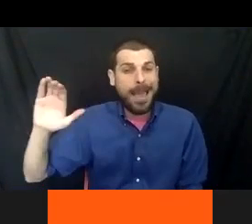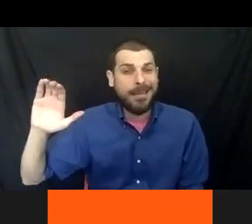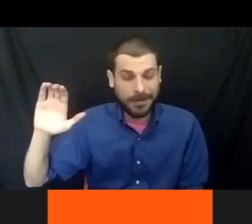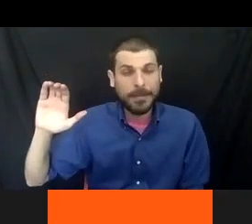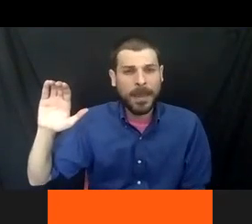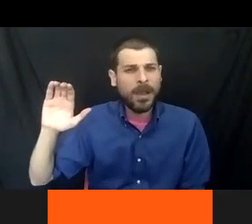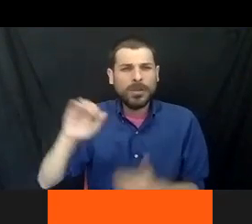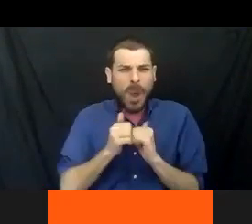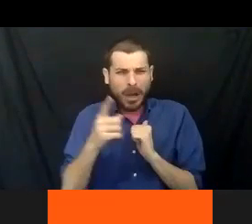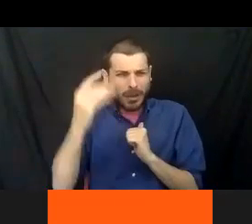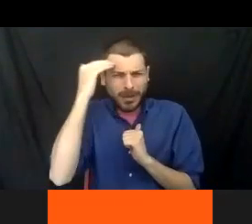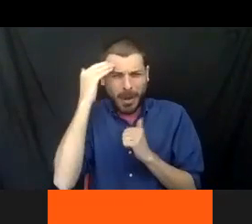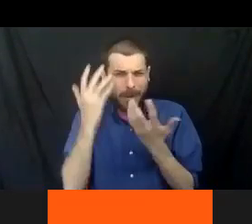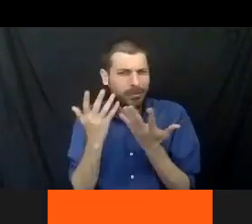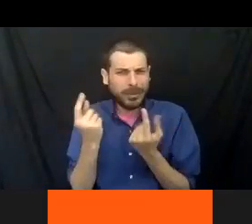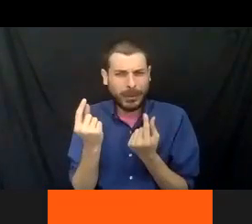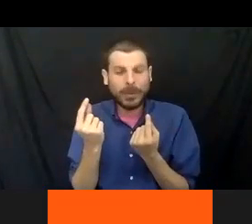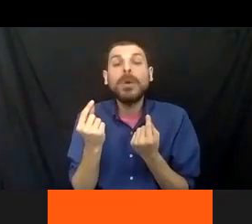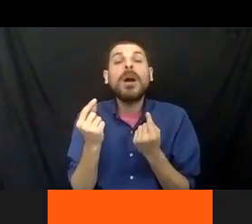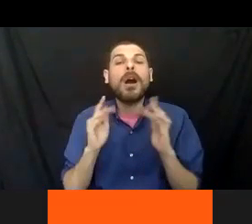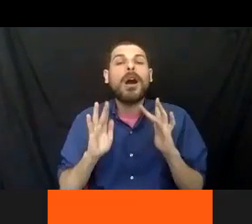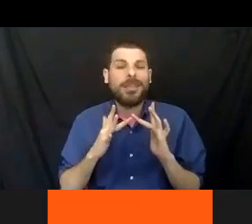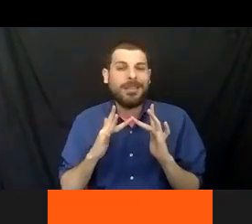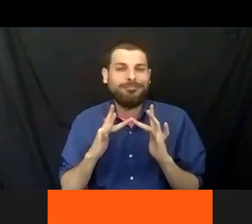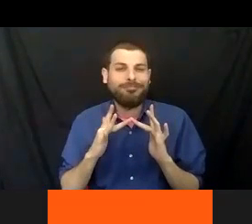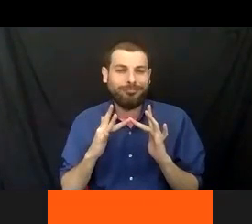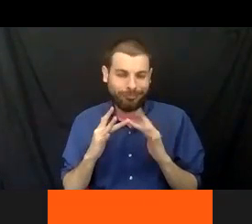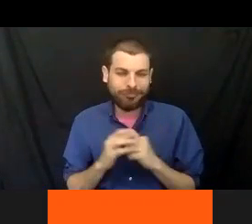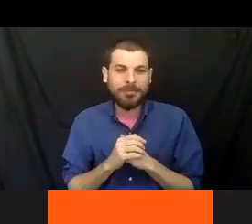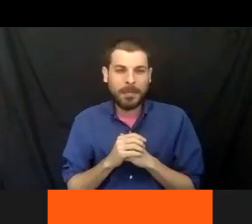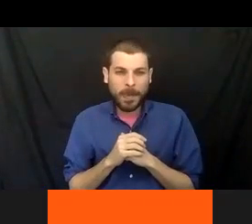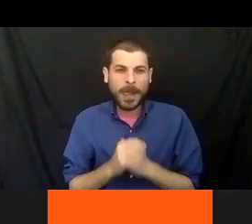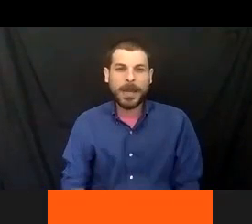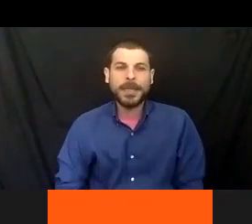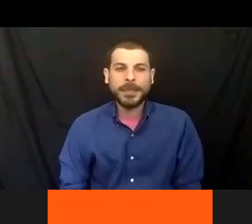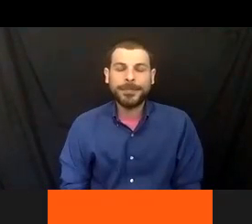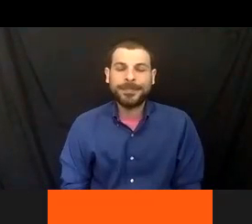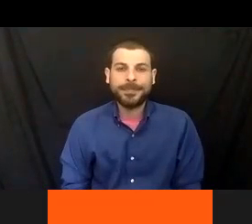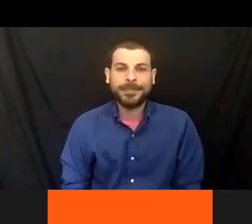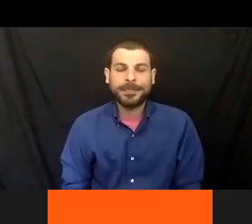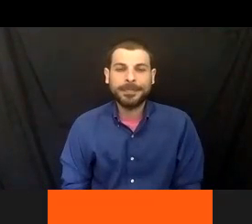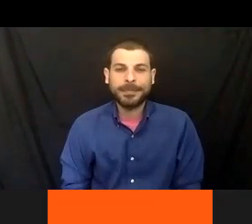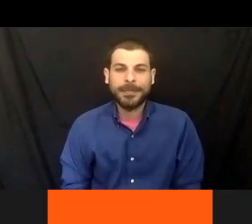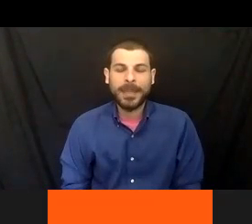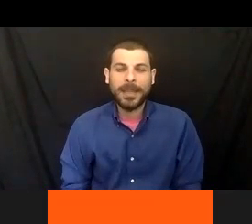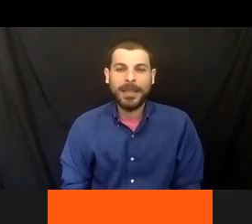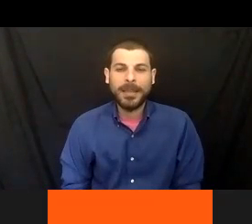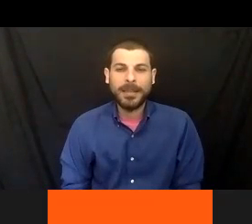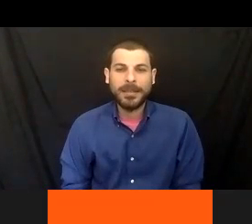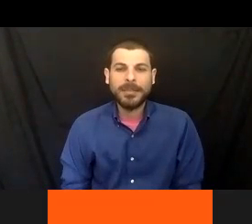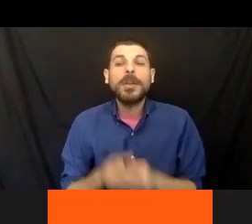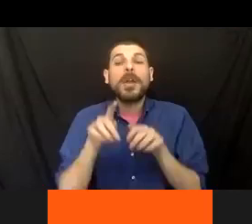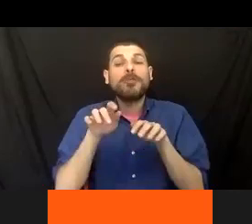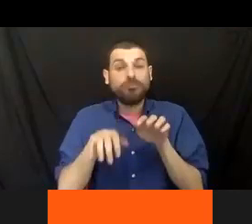different online lookup tools, which will require you to enter some identifying data about your loan.